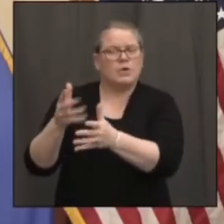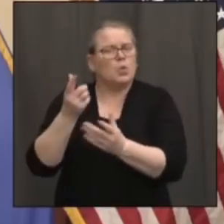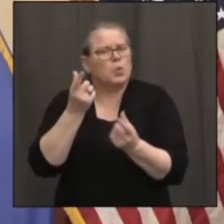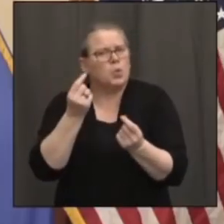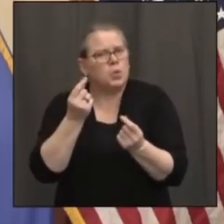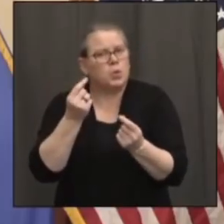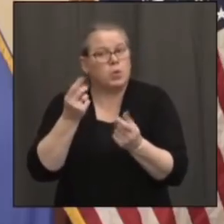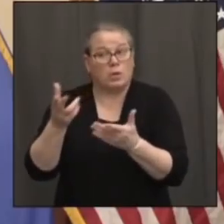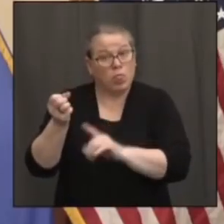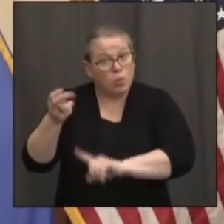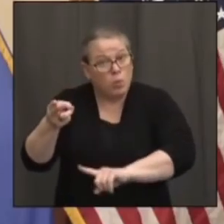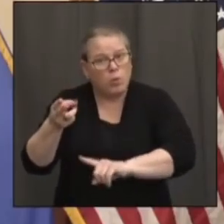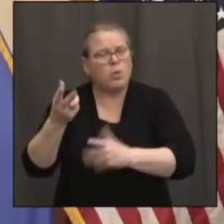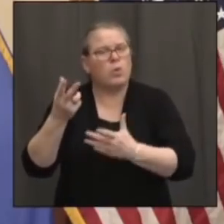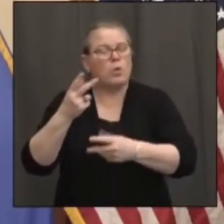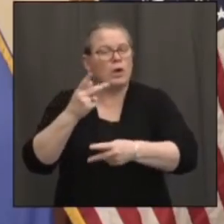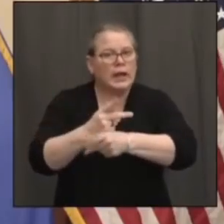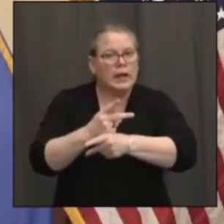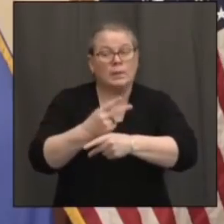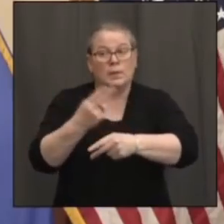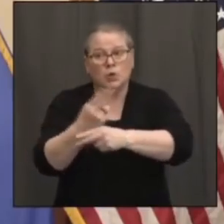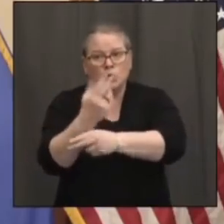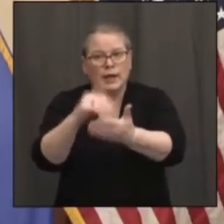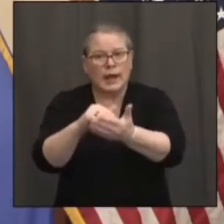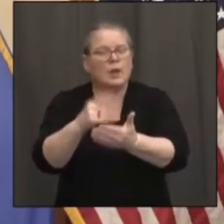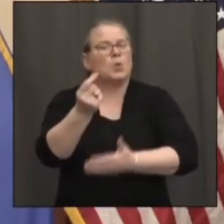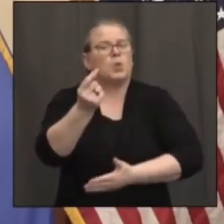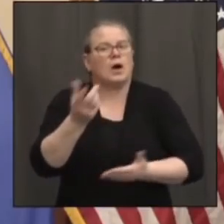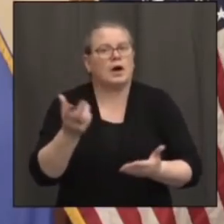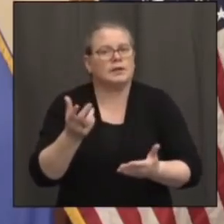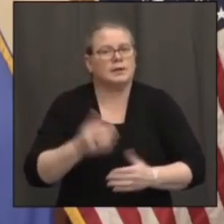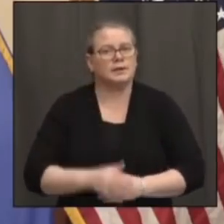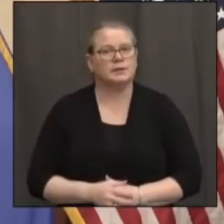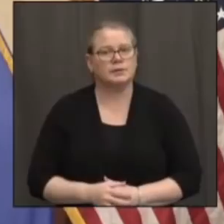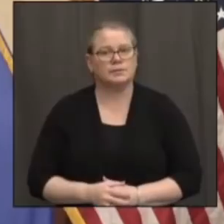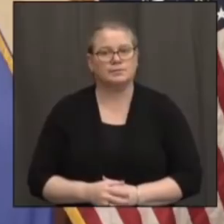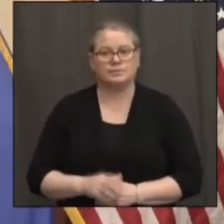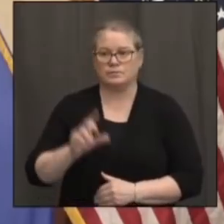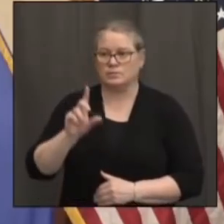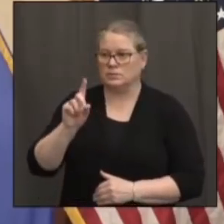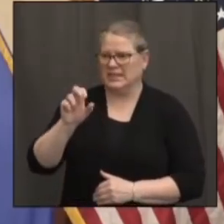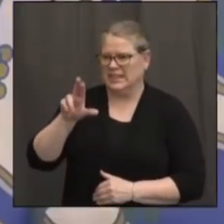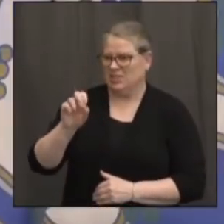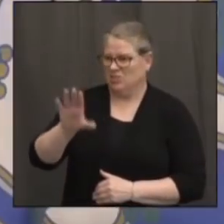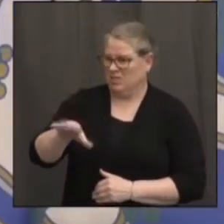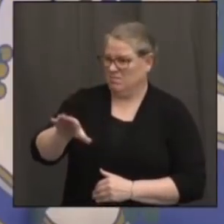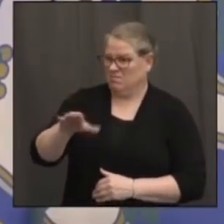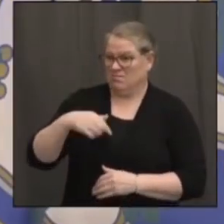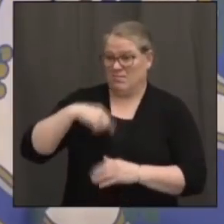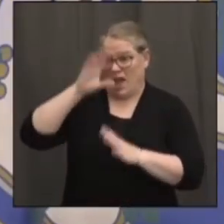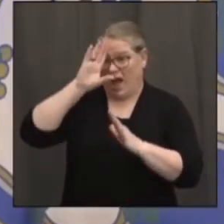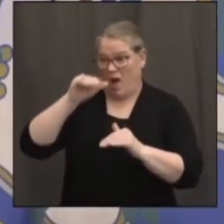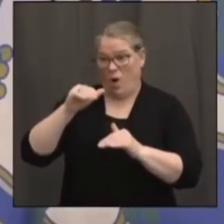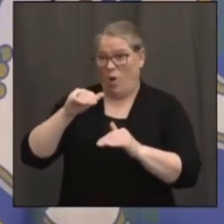discarding doses at the end of the day? Deirdre, I hope we're not discarding many vaccines at the end of the day.